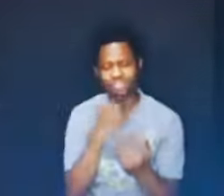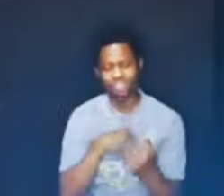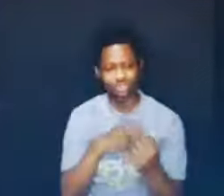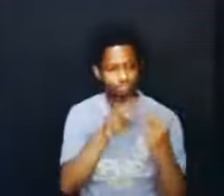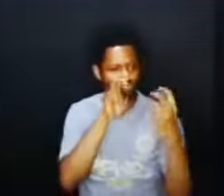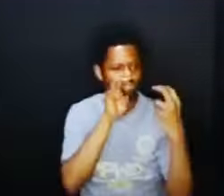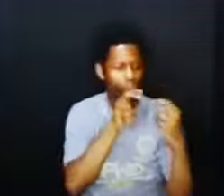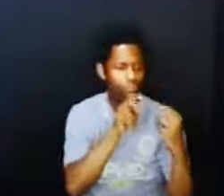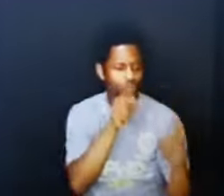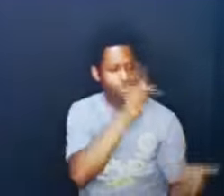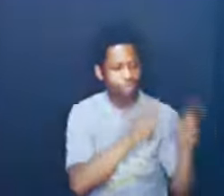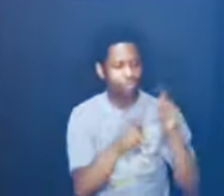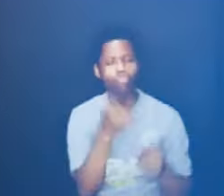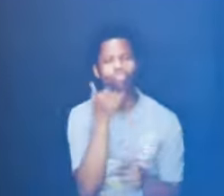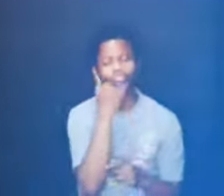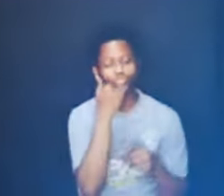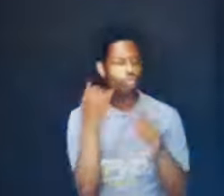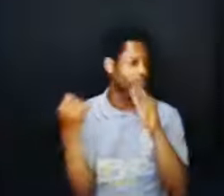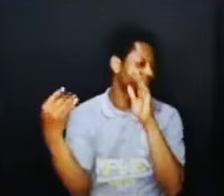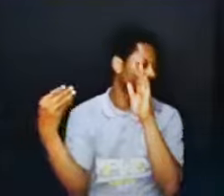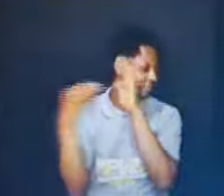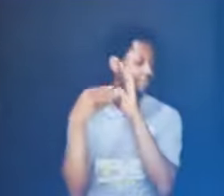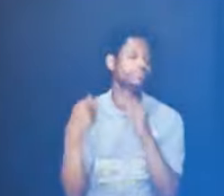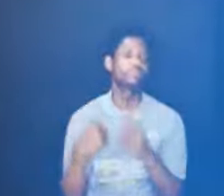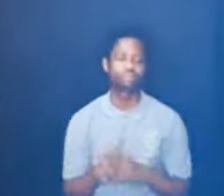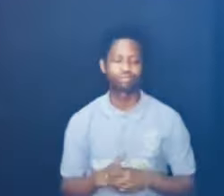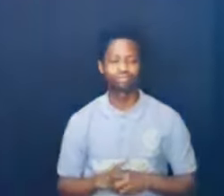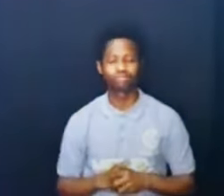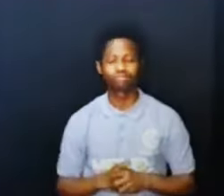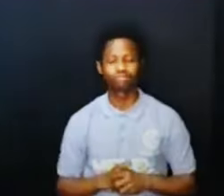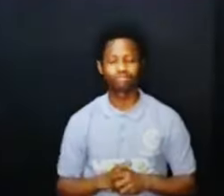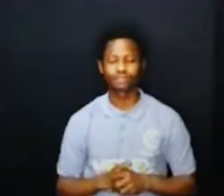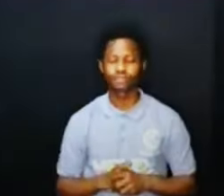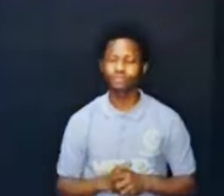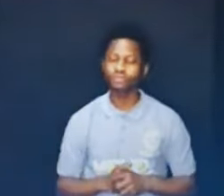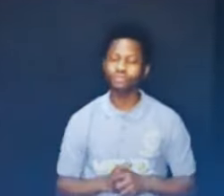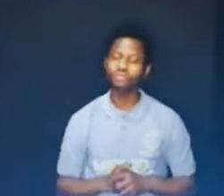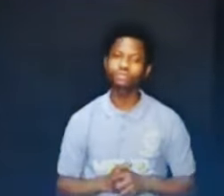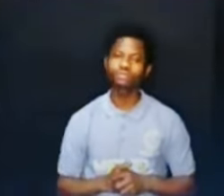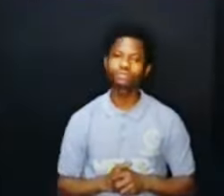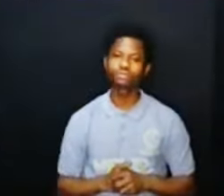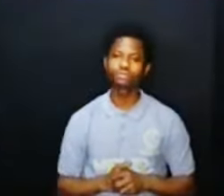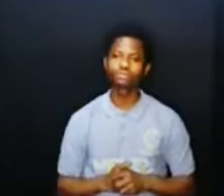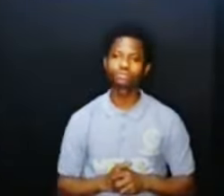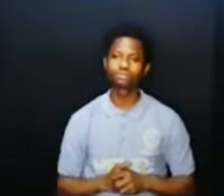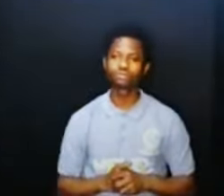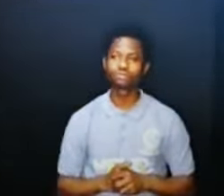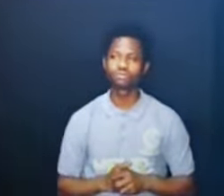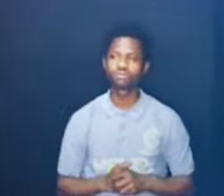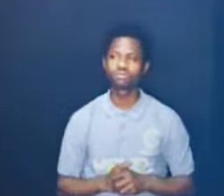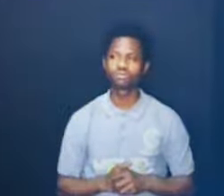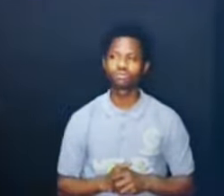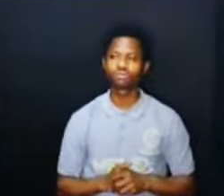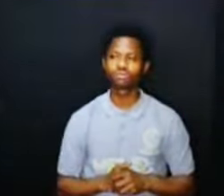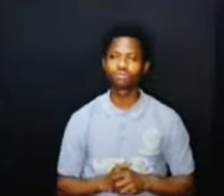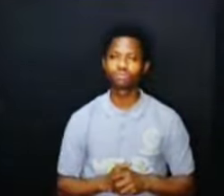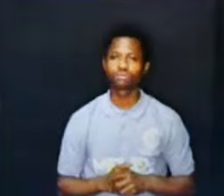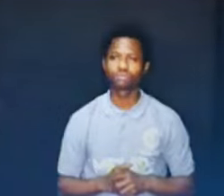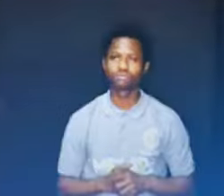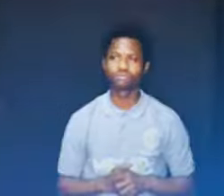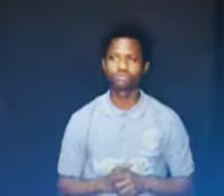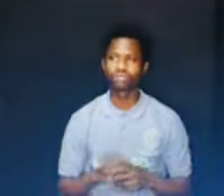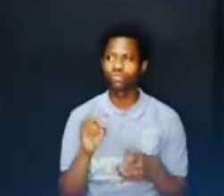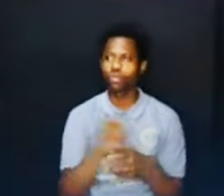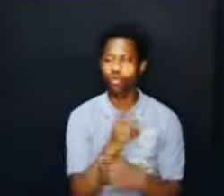the offender. Now, you know, sir, if we manage to remember, near to many, near, and say, what do you believe? No, Edina, or confront